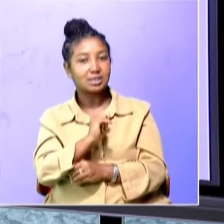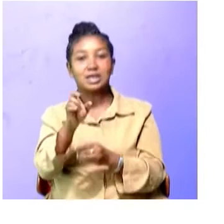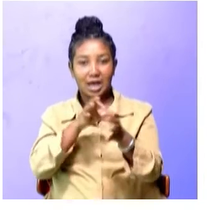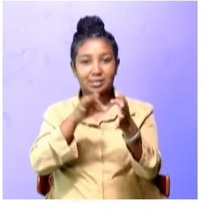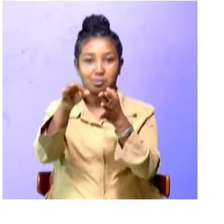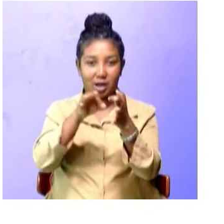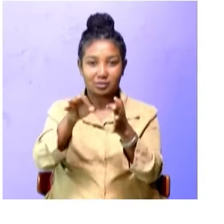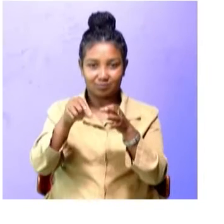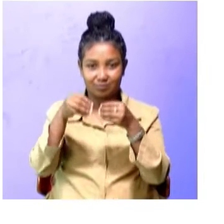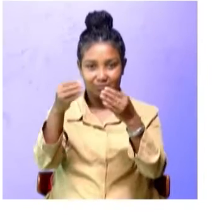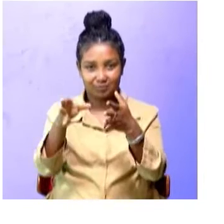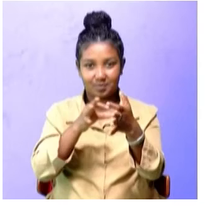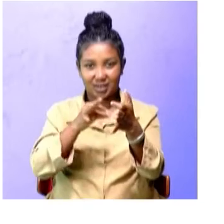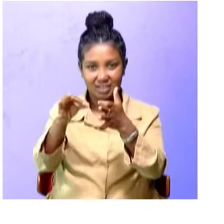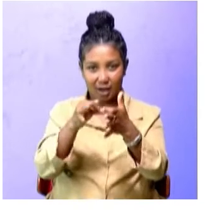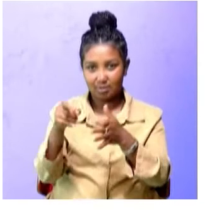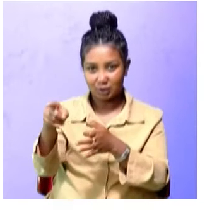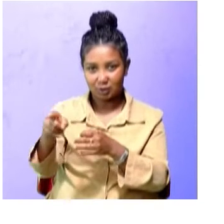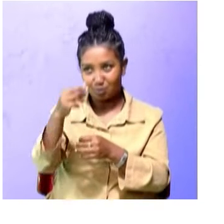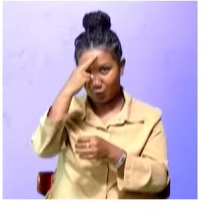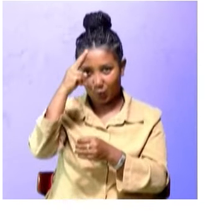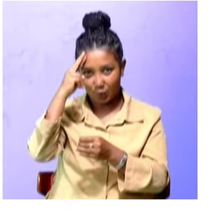Explanation. Explanation is here.